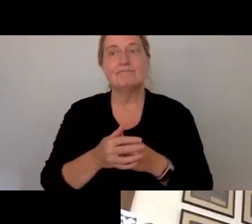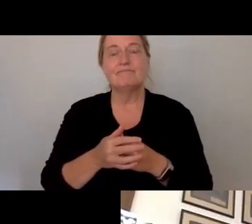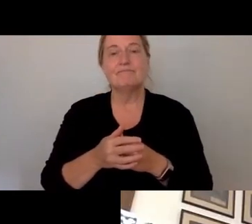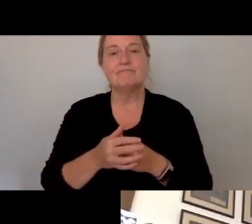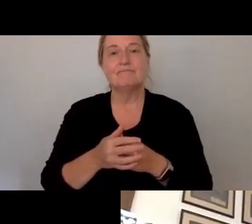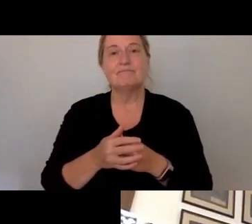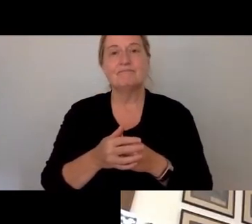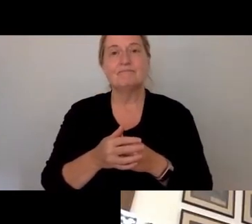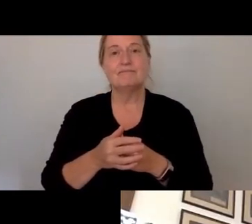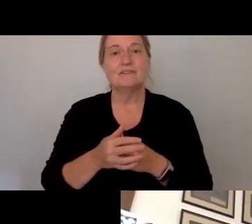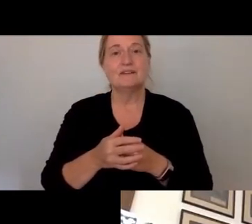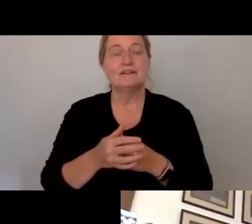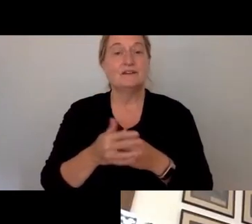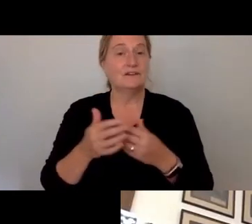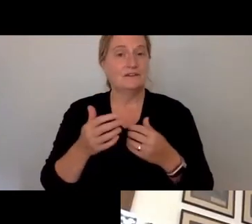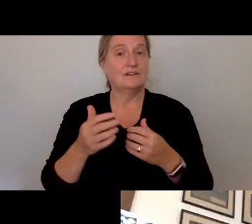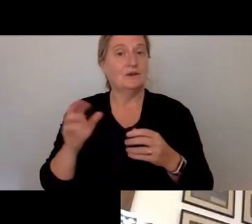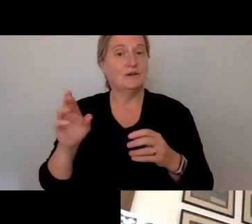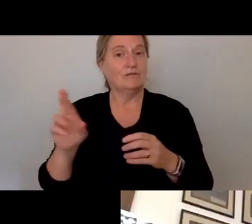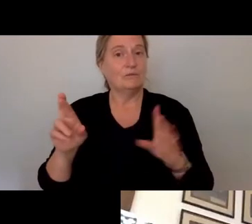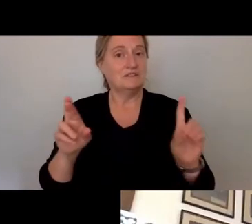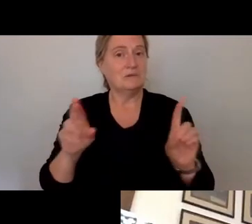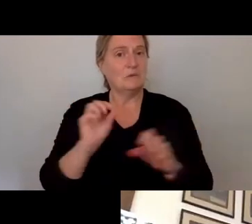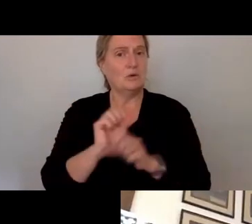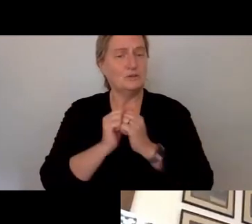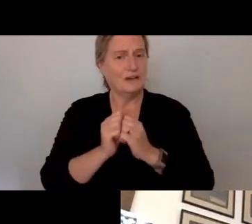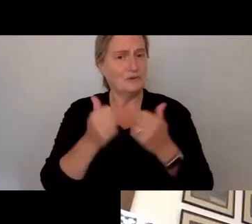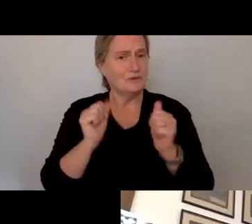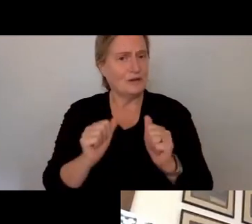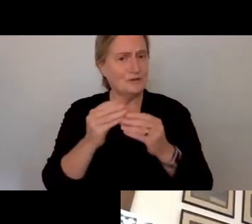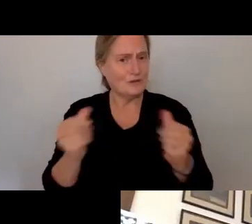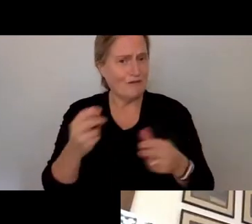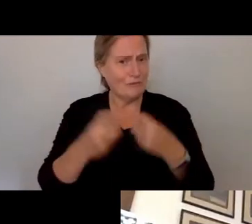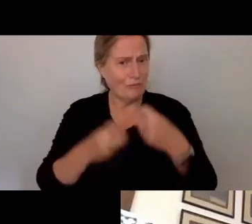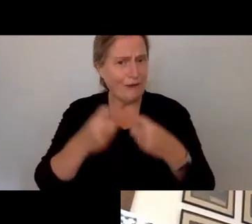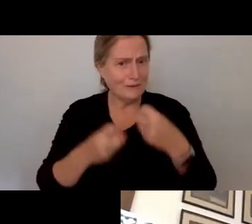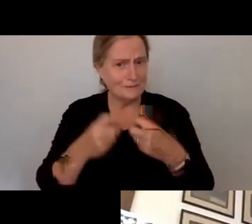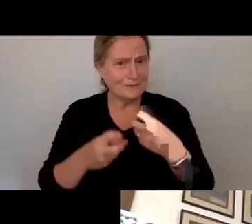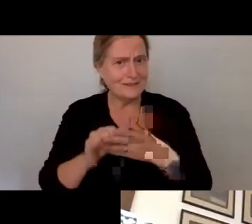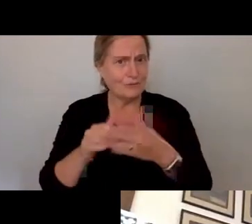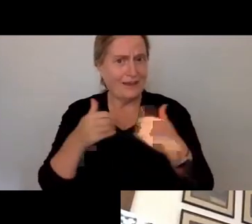legislative remedies for the health and other related problems that we sustained.